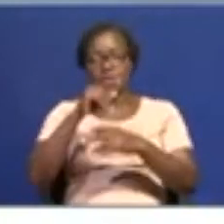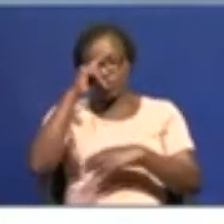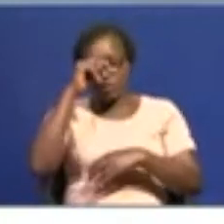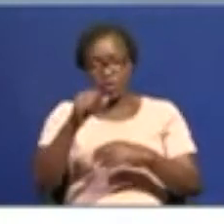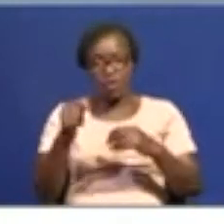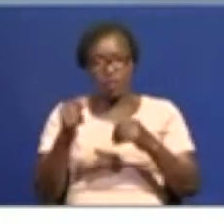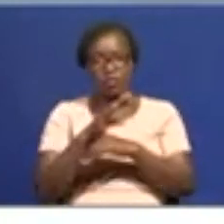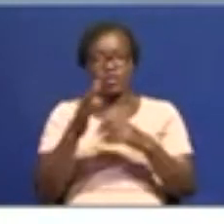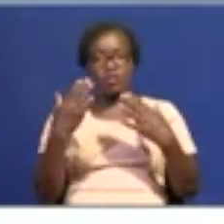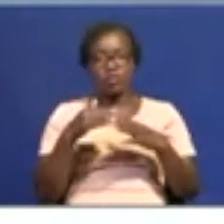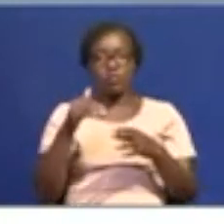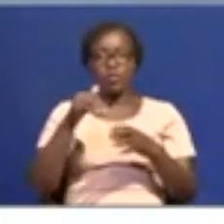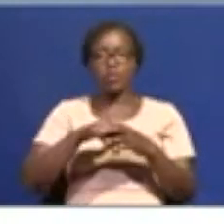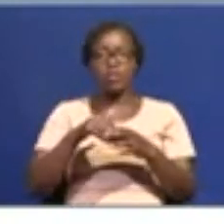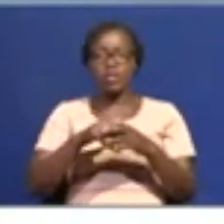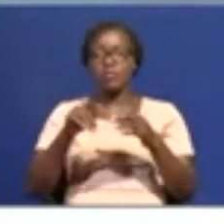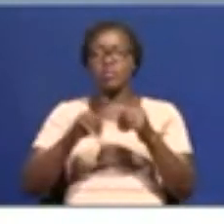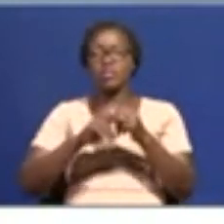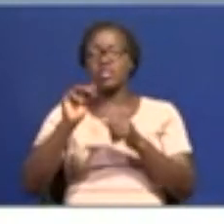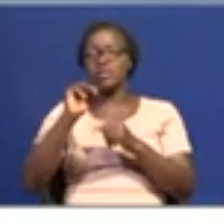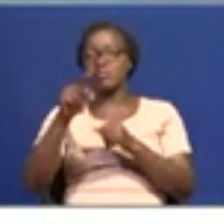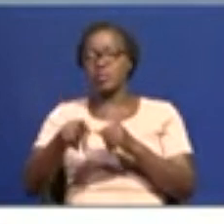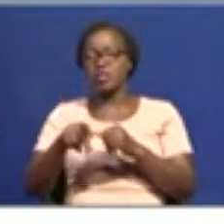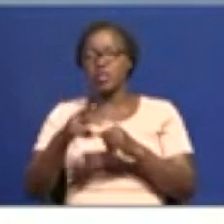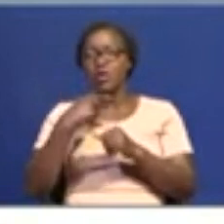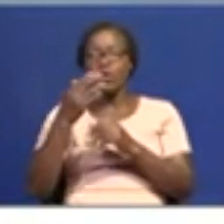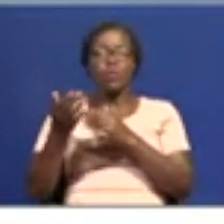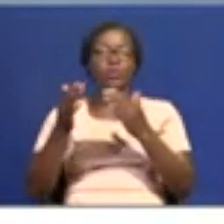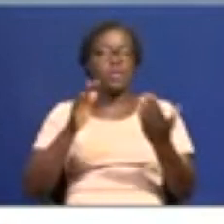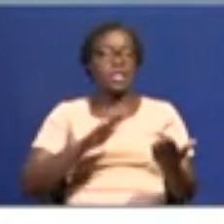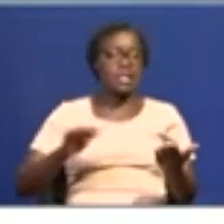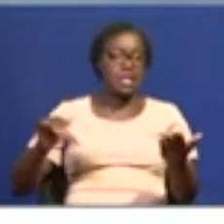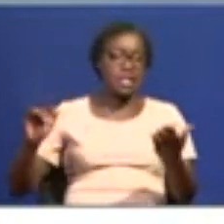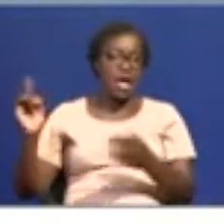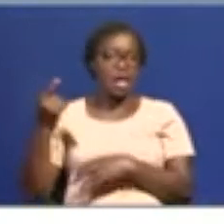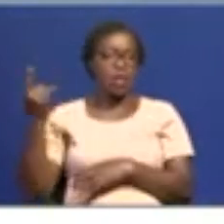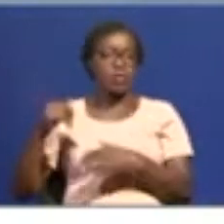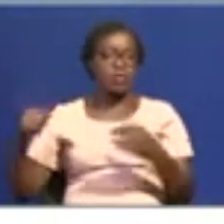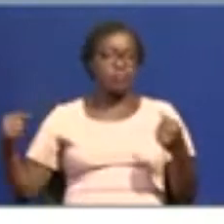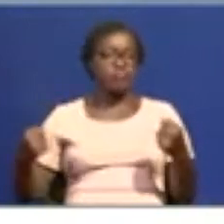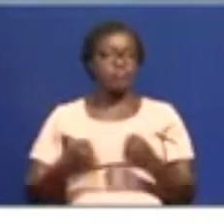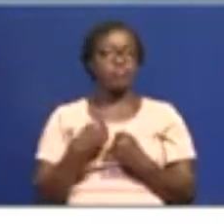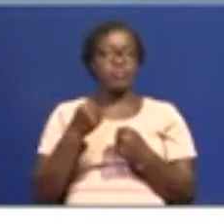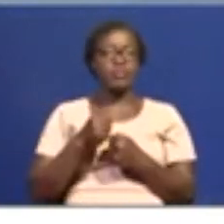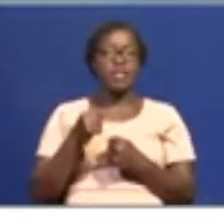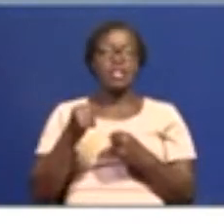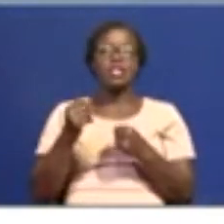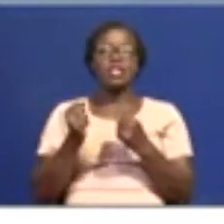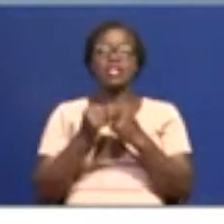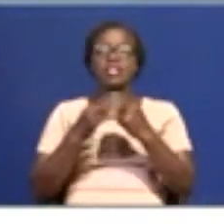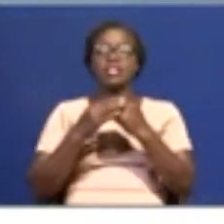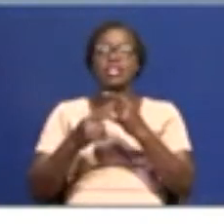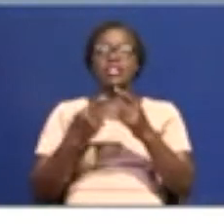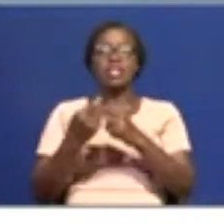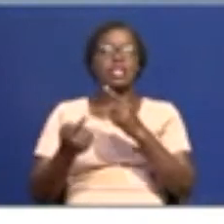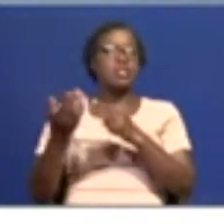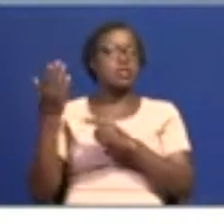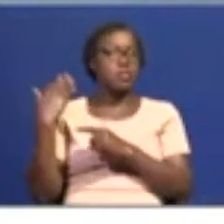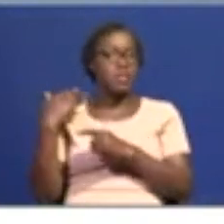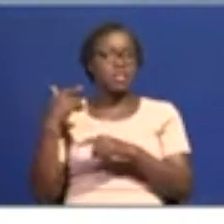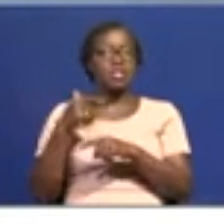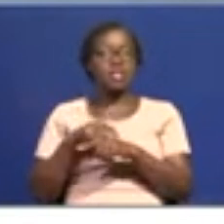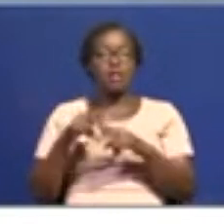14 people, among them 6 legislators who died in a plane crash in the region 18 years ago while on